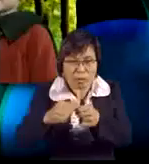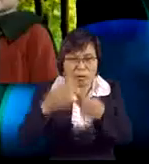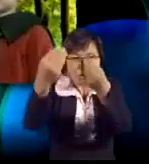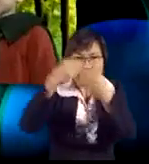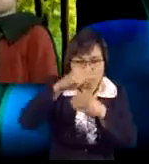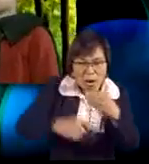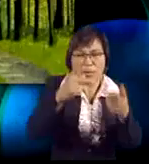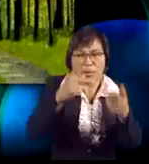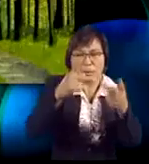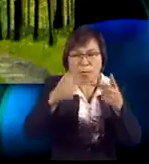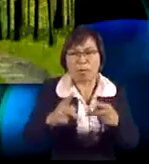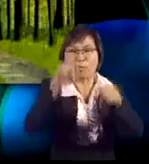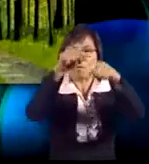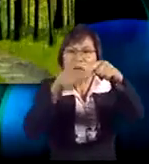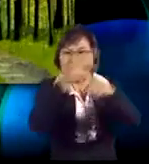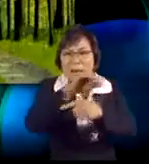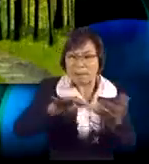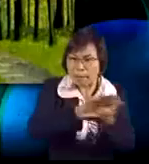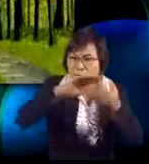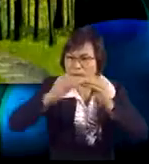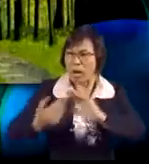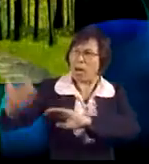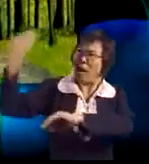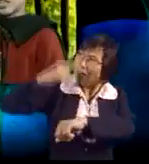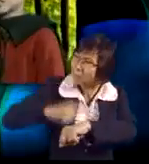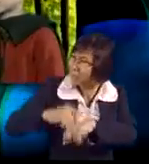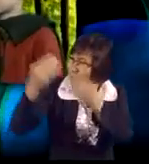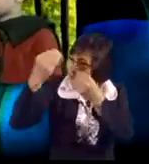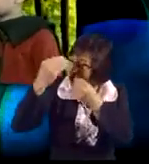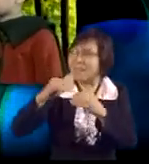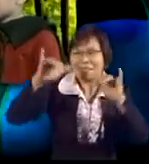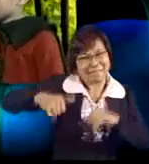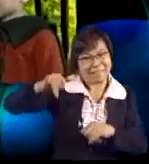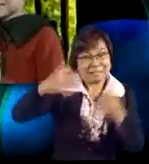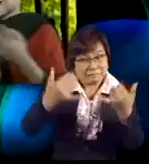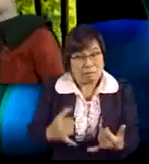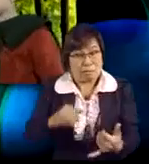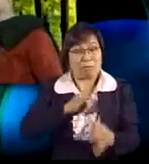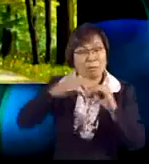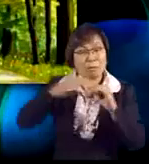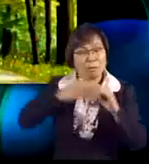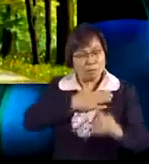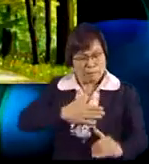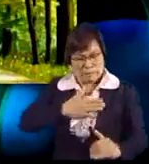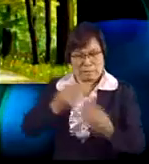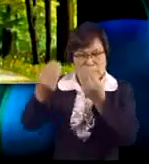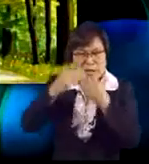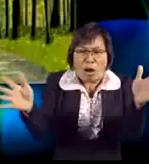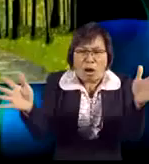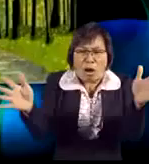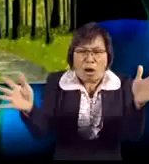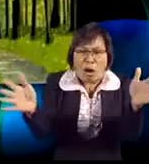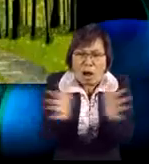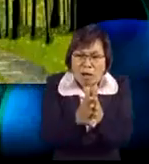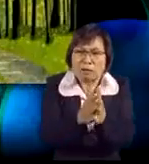today? Yes. Do you remember you taught me about improper fractions and mixed numbers the last time?